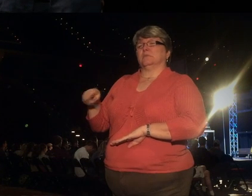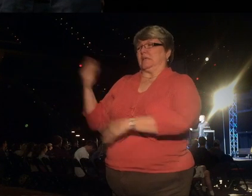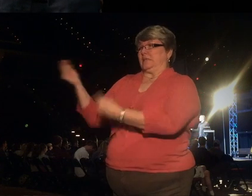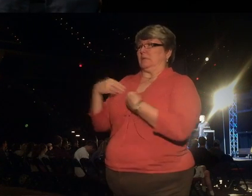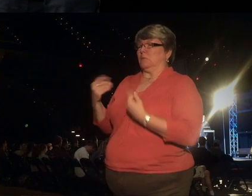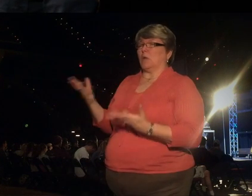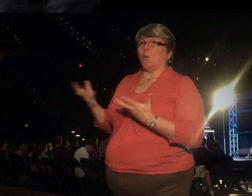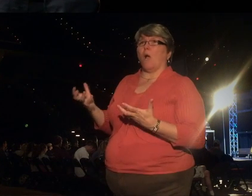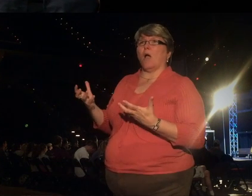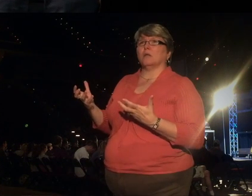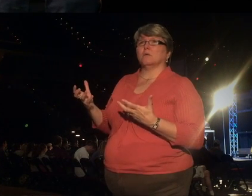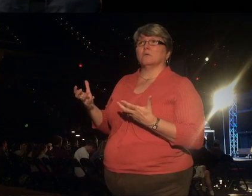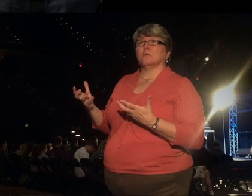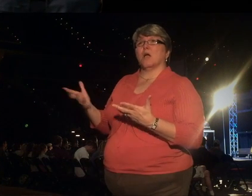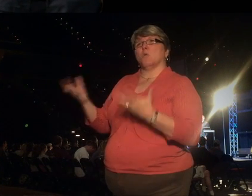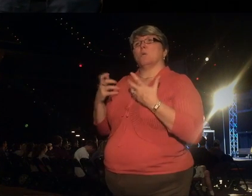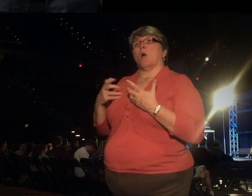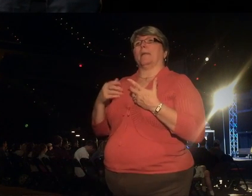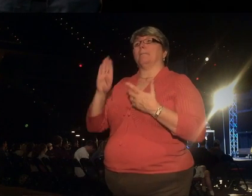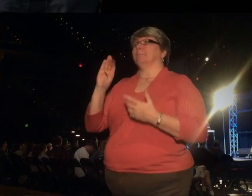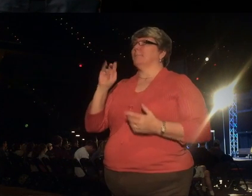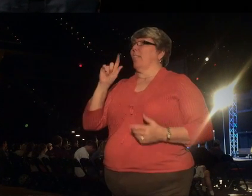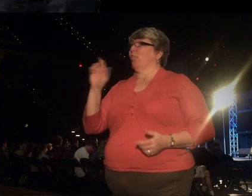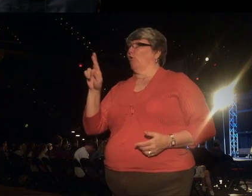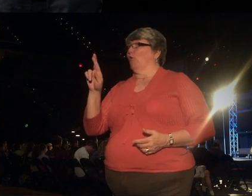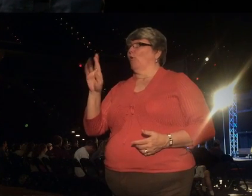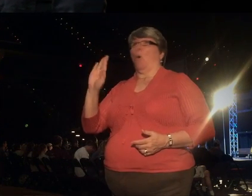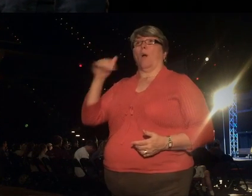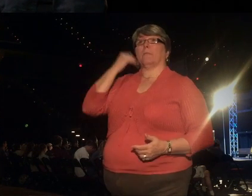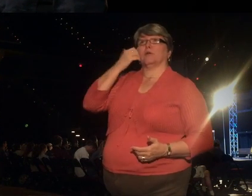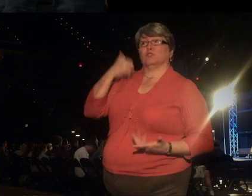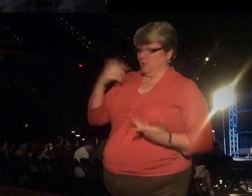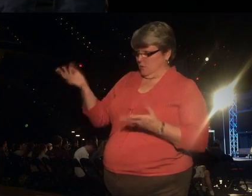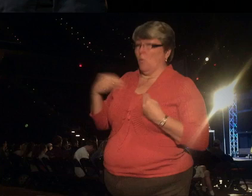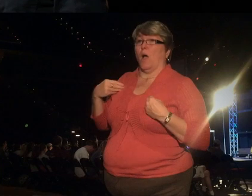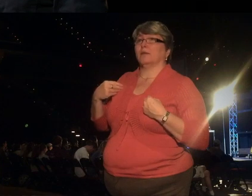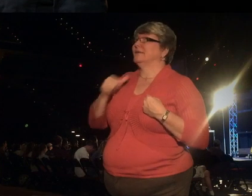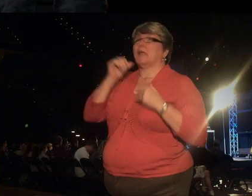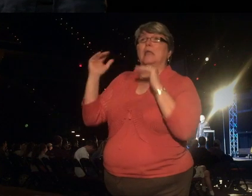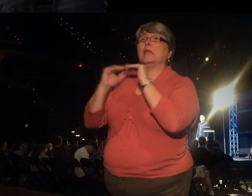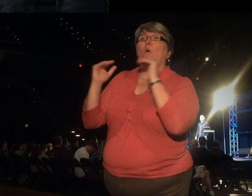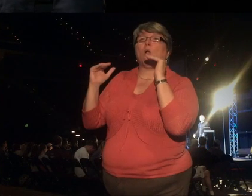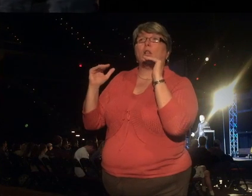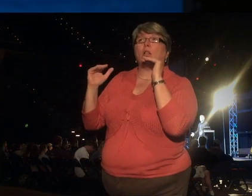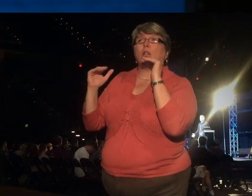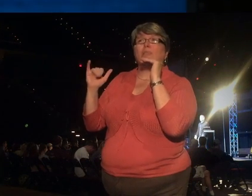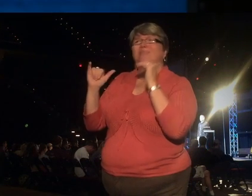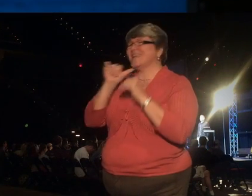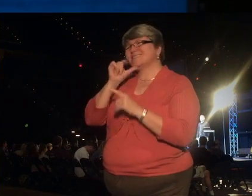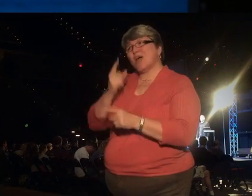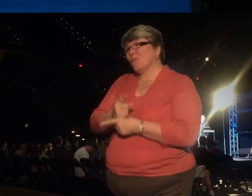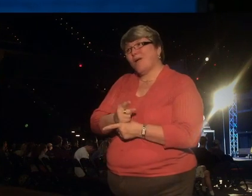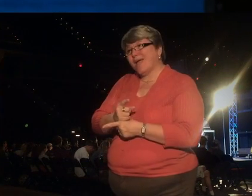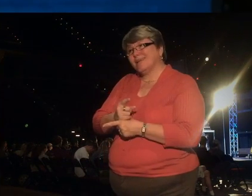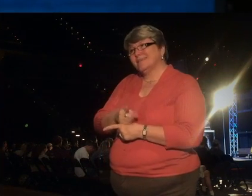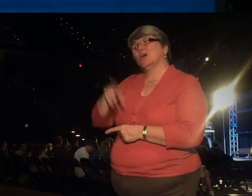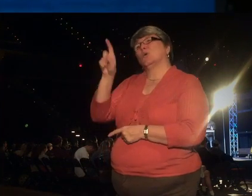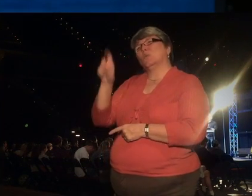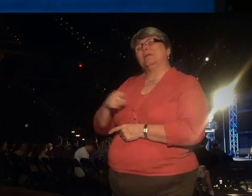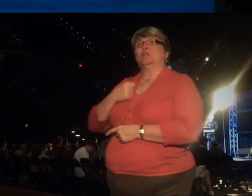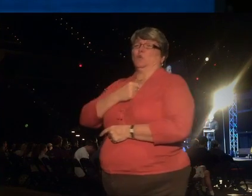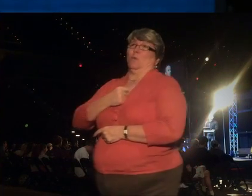want. We want a butler or a prostitute instead of an equal. And that's not right. And we need to